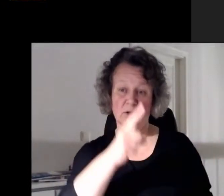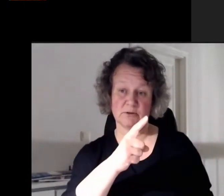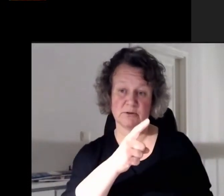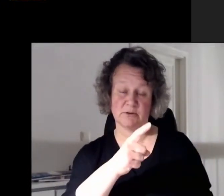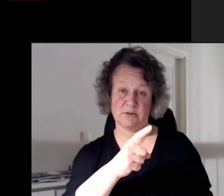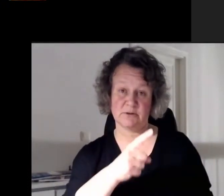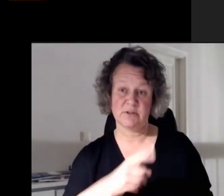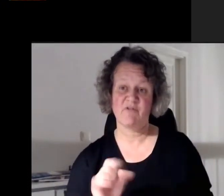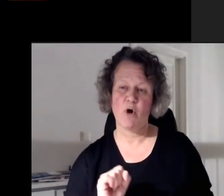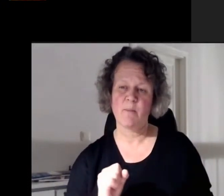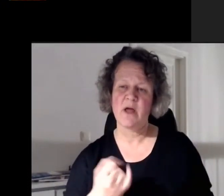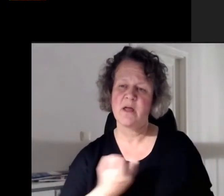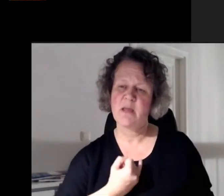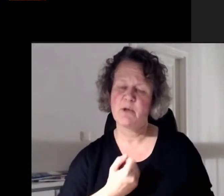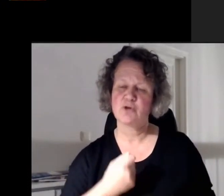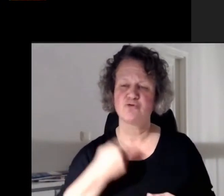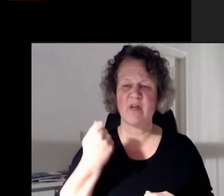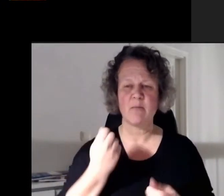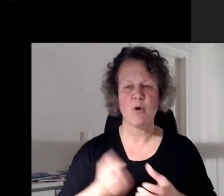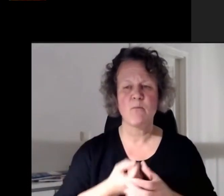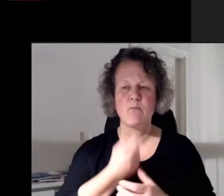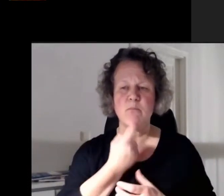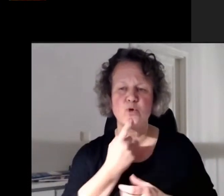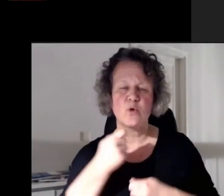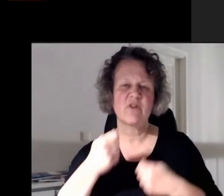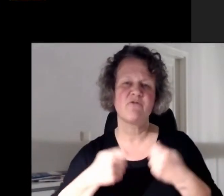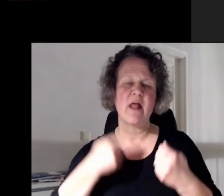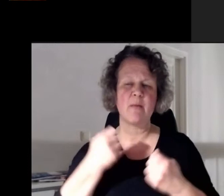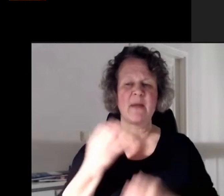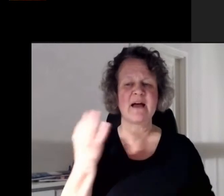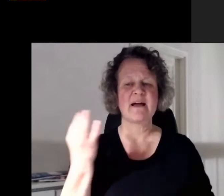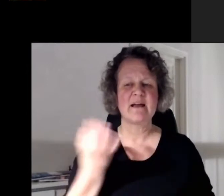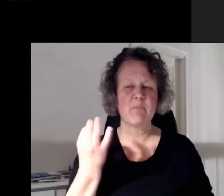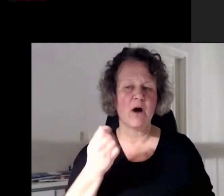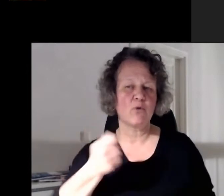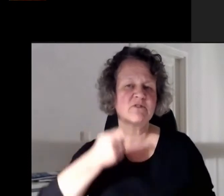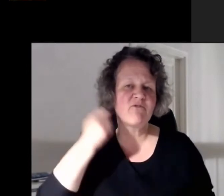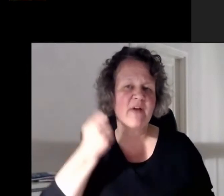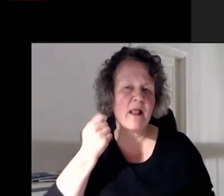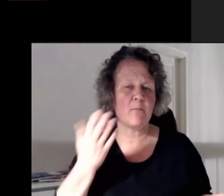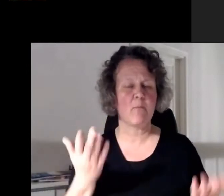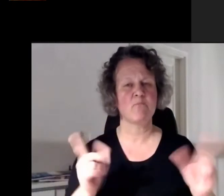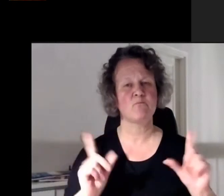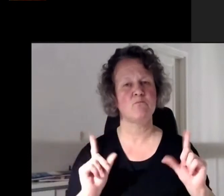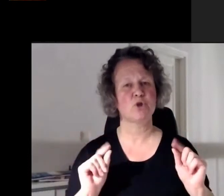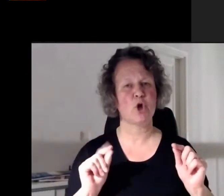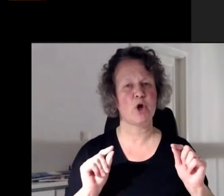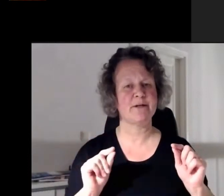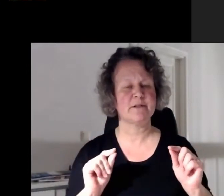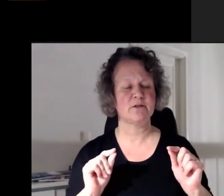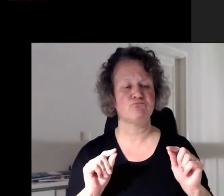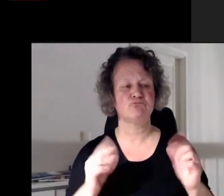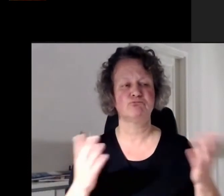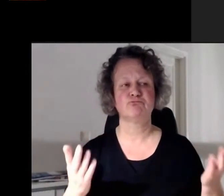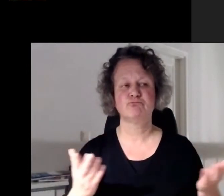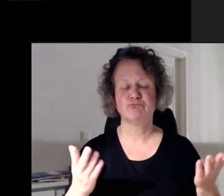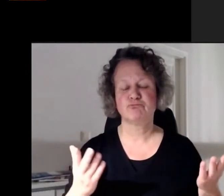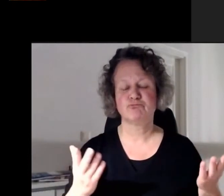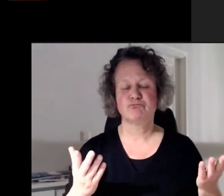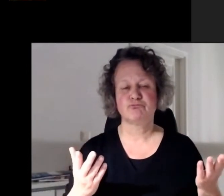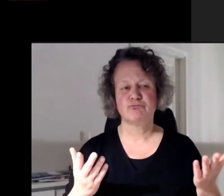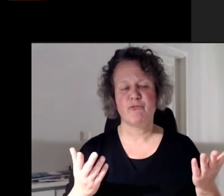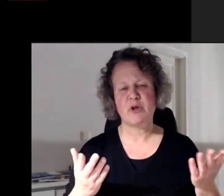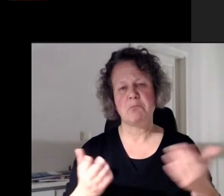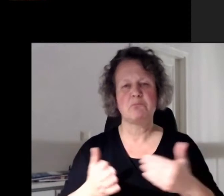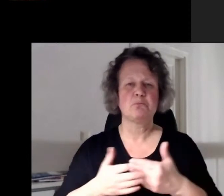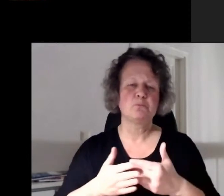documentary films. A documentary film, an image product or product film is an additional aid for somebody